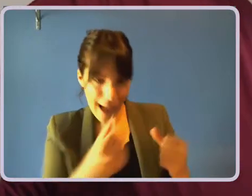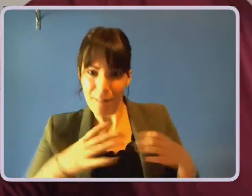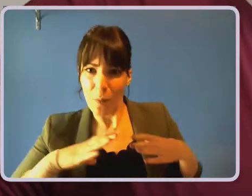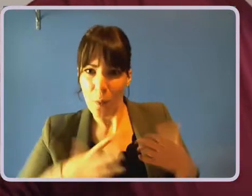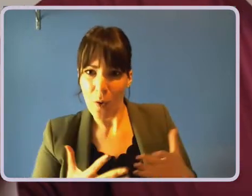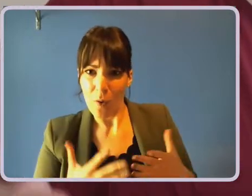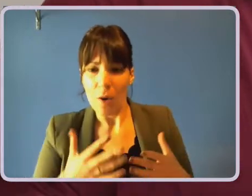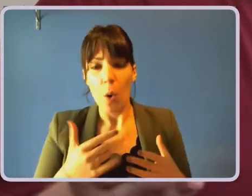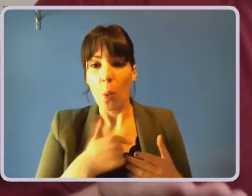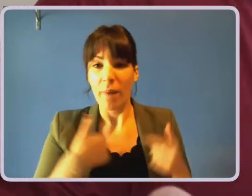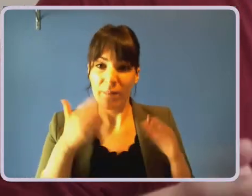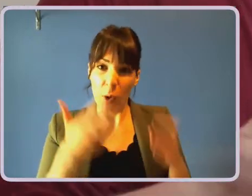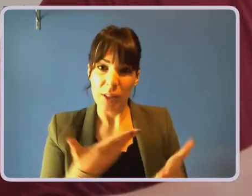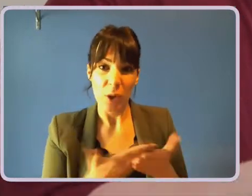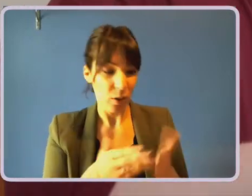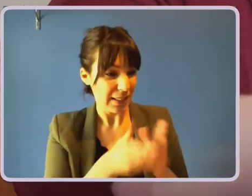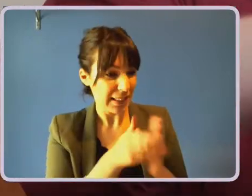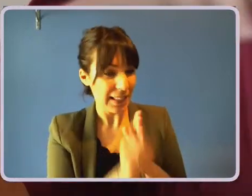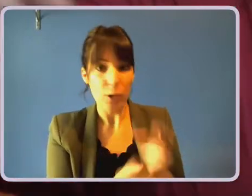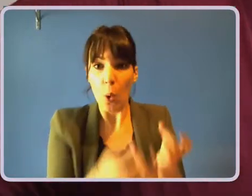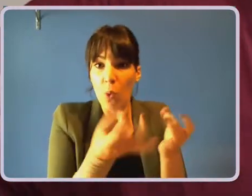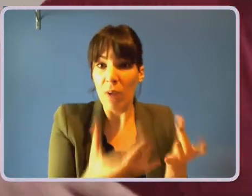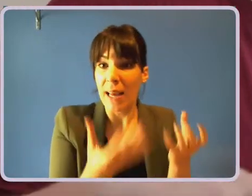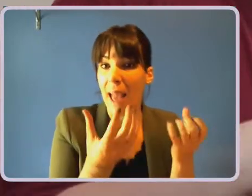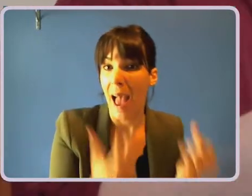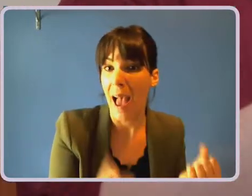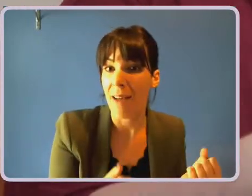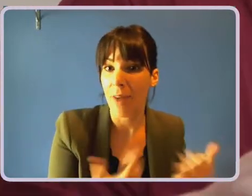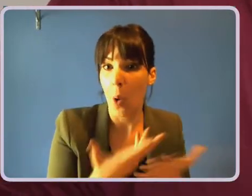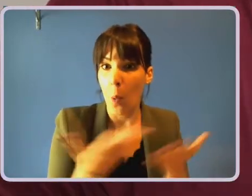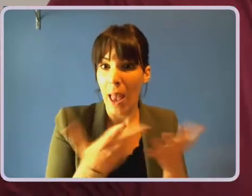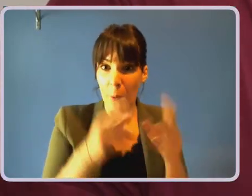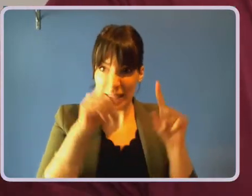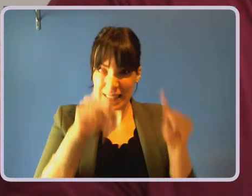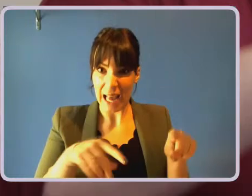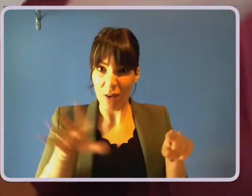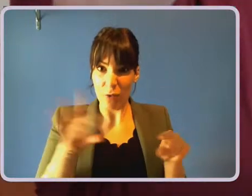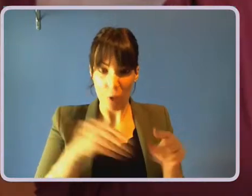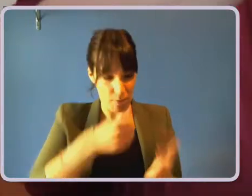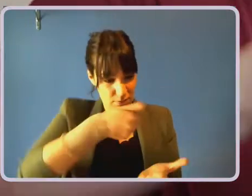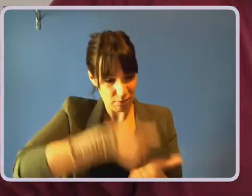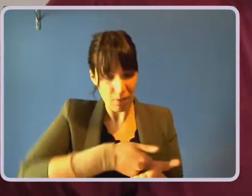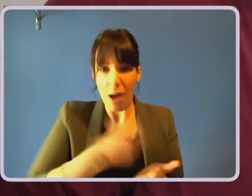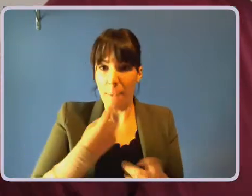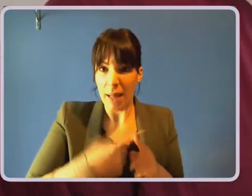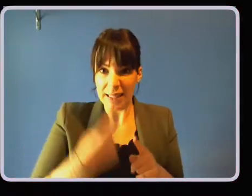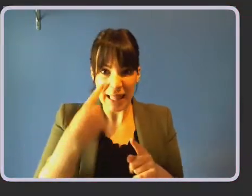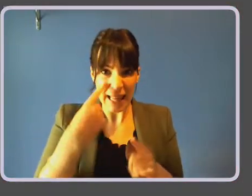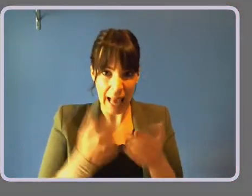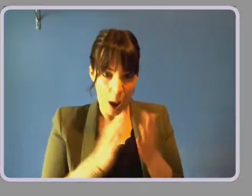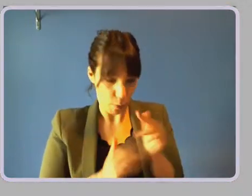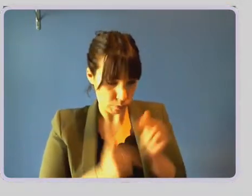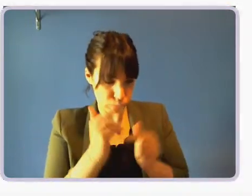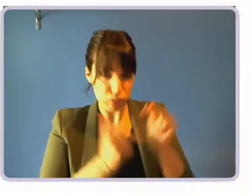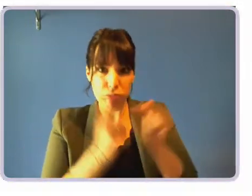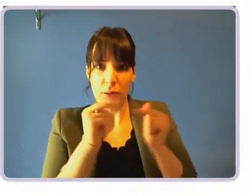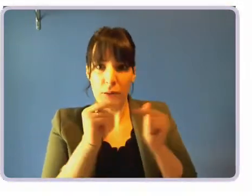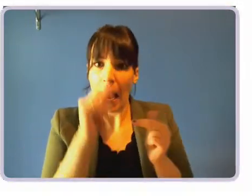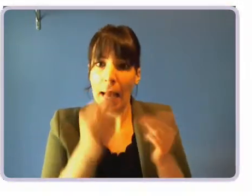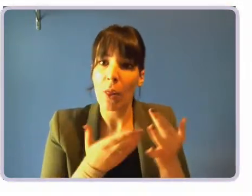are you starting at? And what are some ways in which we as a peer support group can help to build you up?